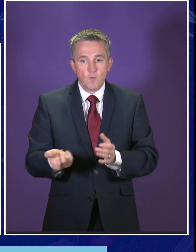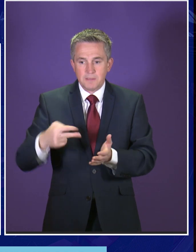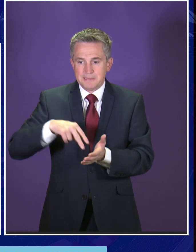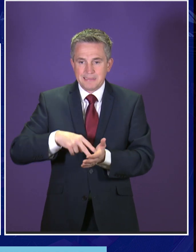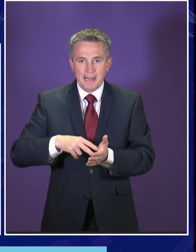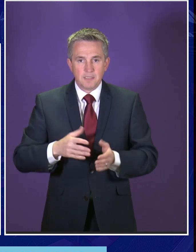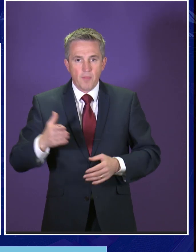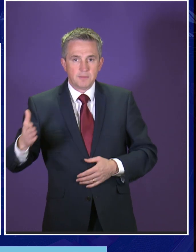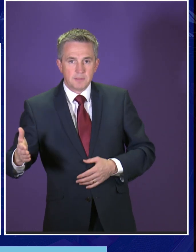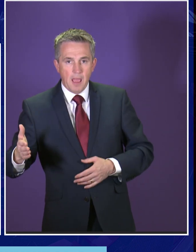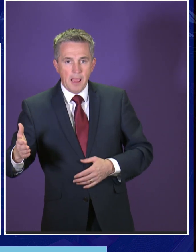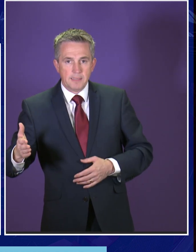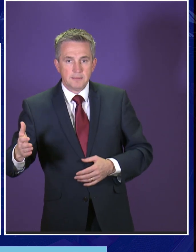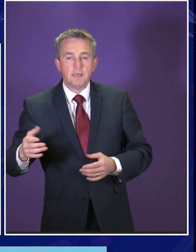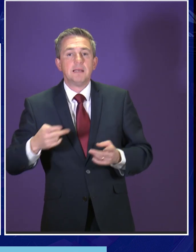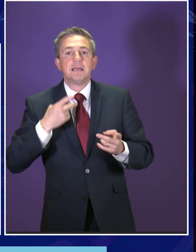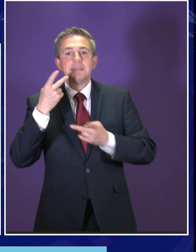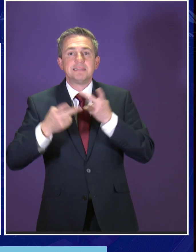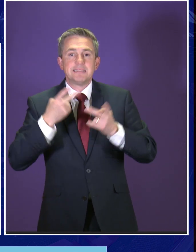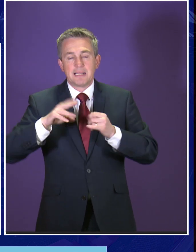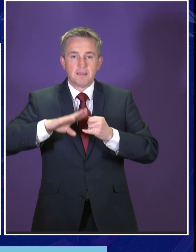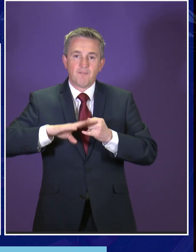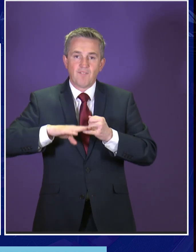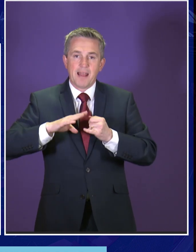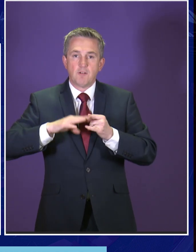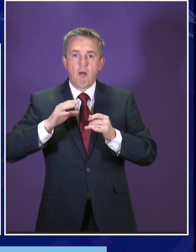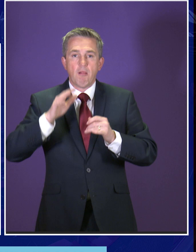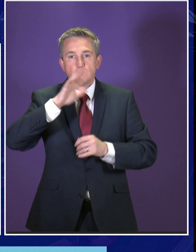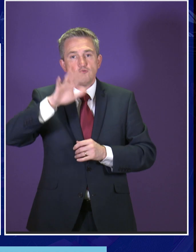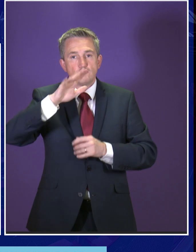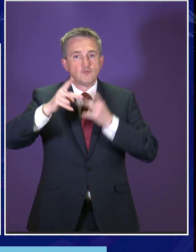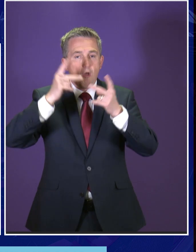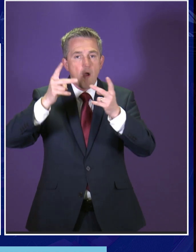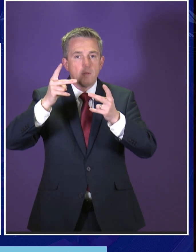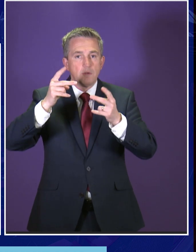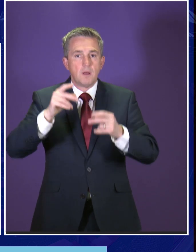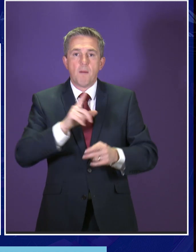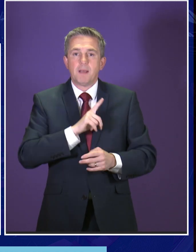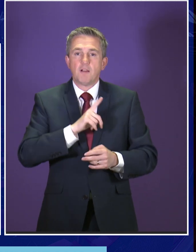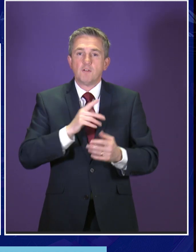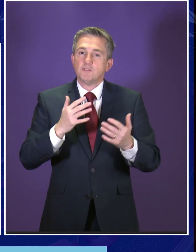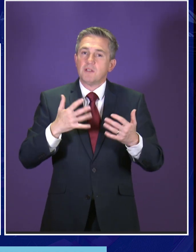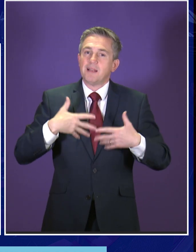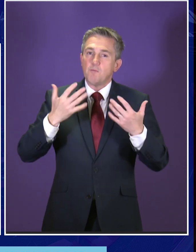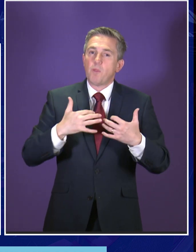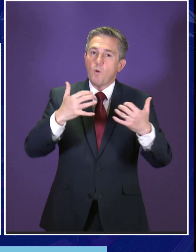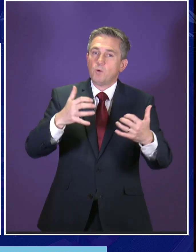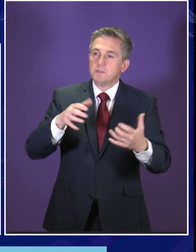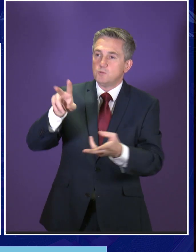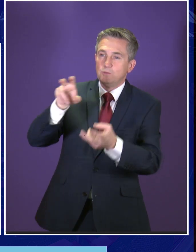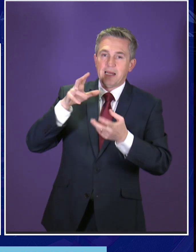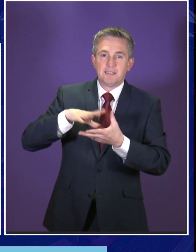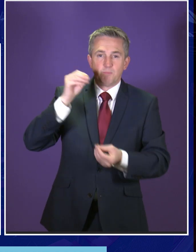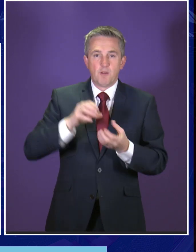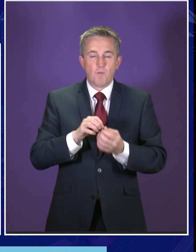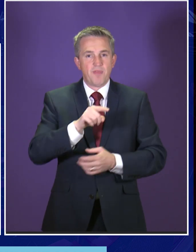of the stage and sing the completion song, so the audience did not inadvertently take the spirits with them as they left.